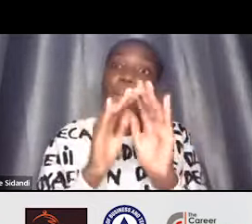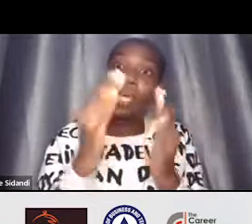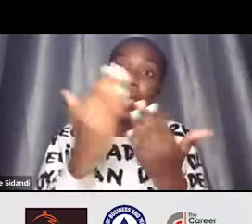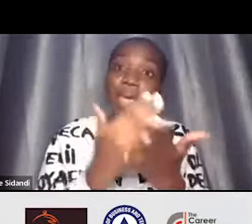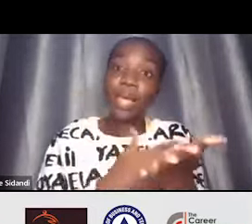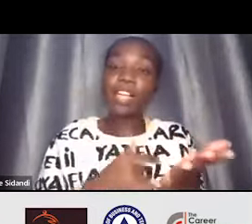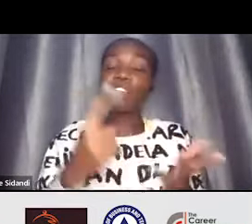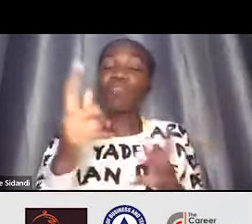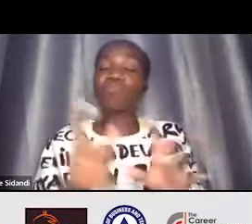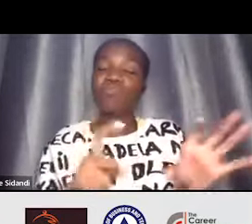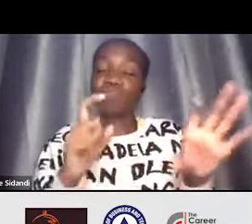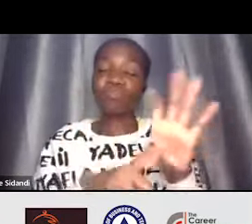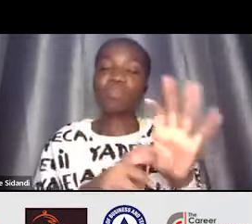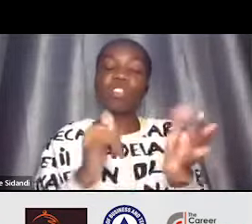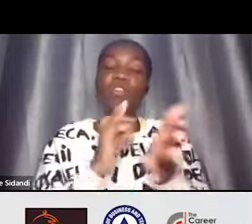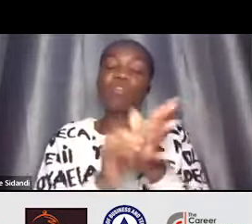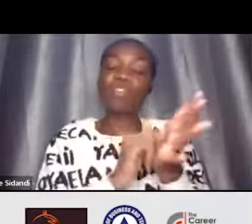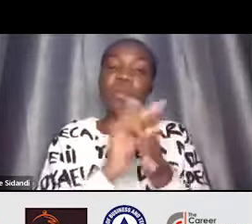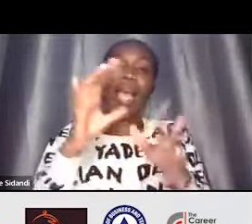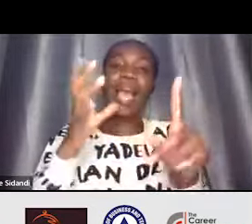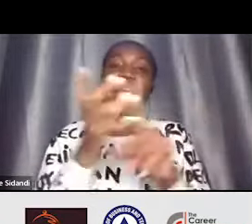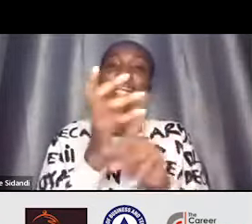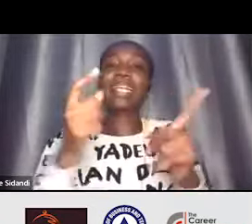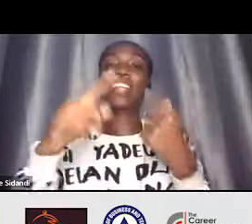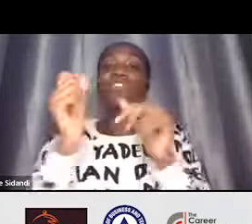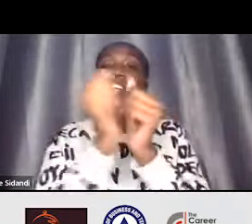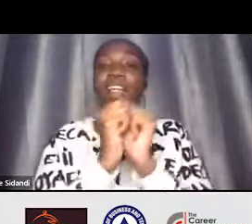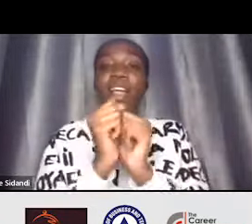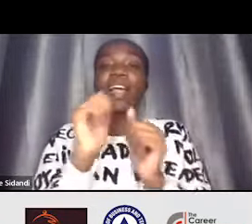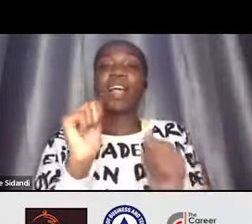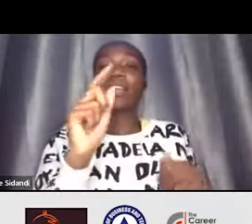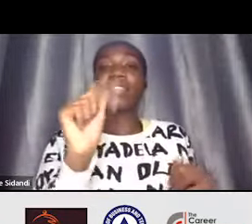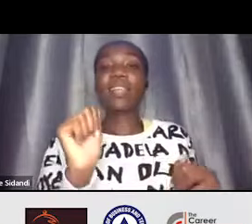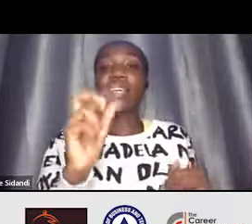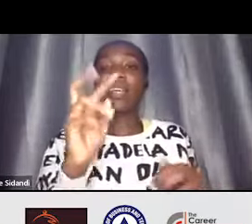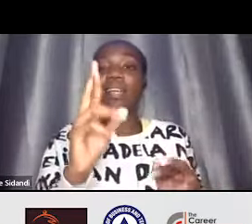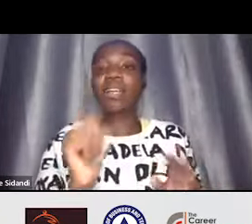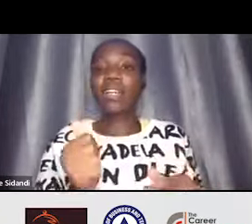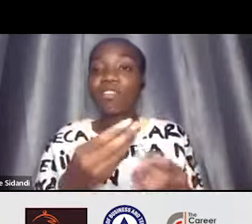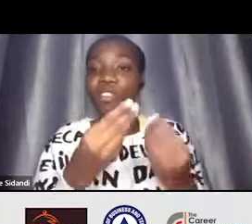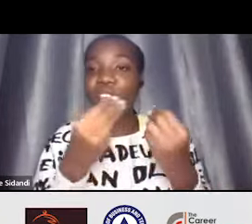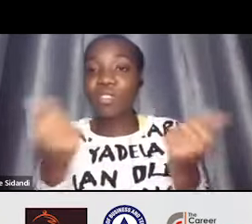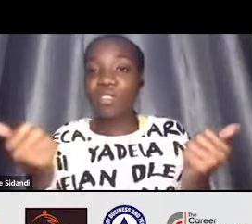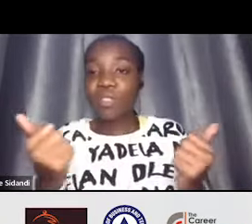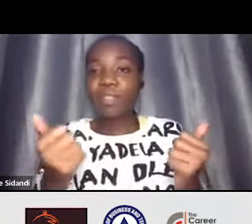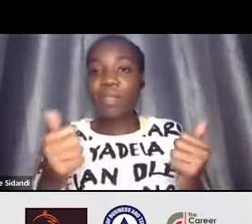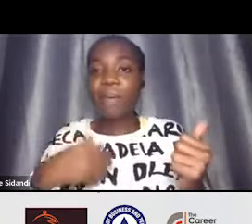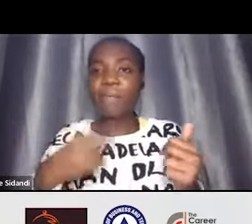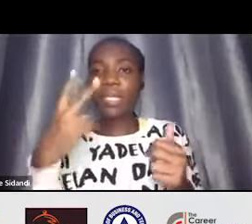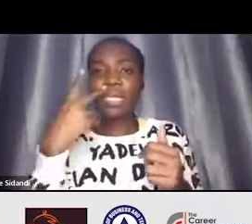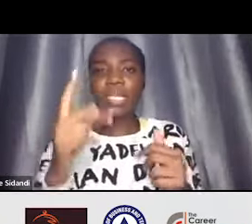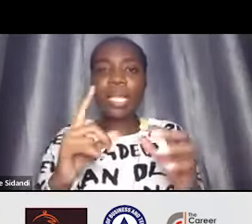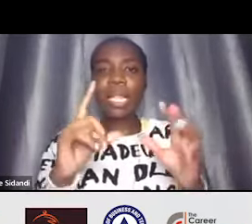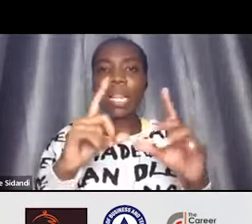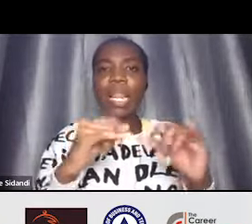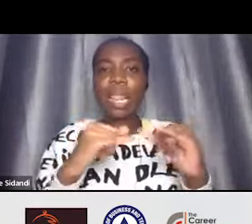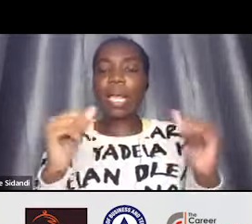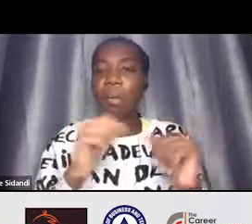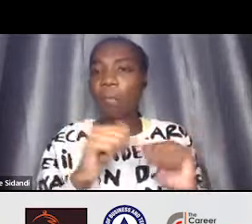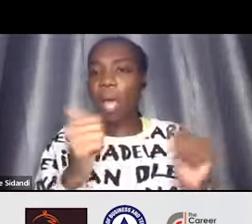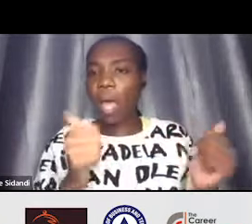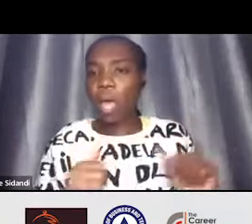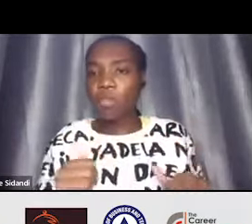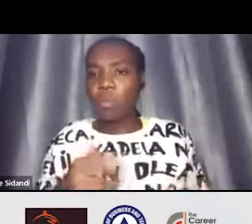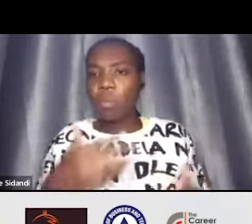channel, Get It Right with Atara Solutions. Where's my team? Where are you guys? I have not seen the link to WhatsApp. Ama mulipotea